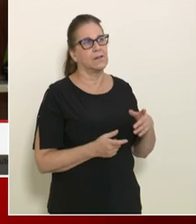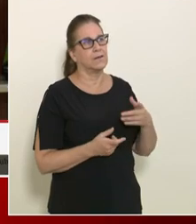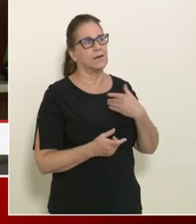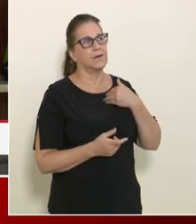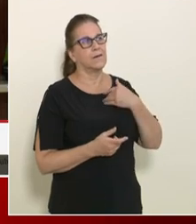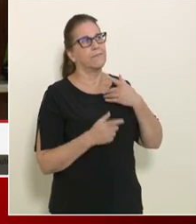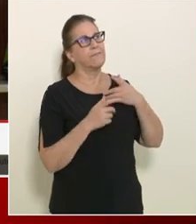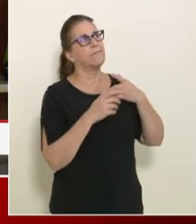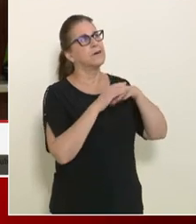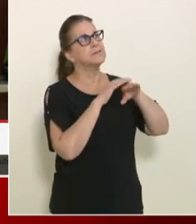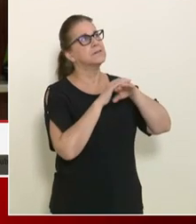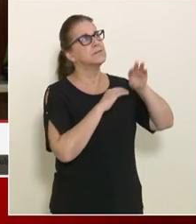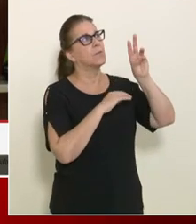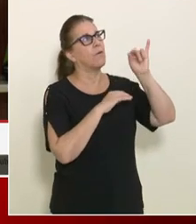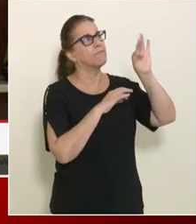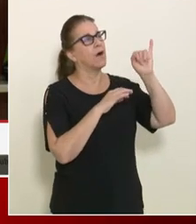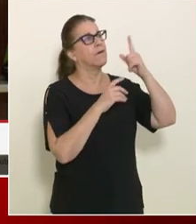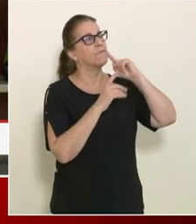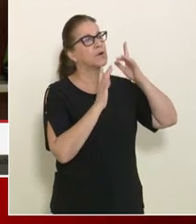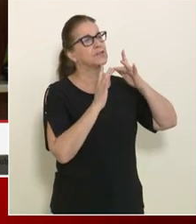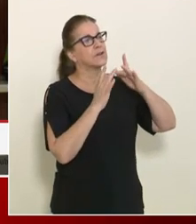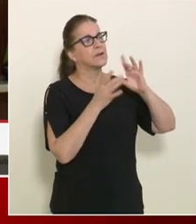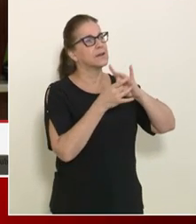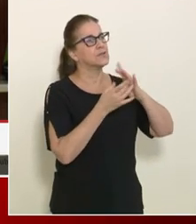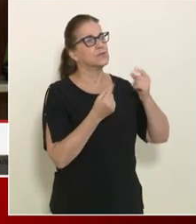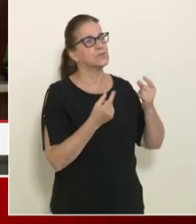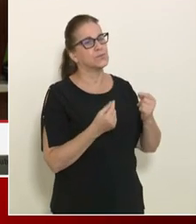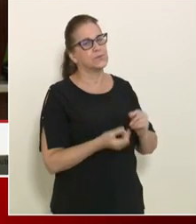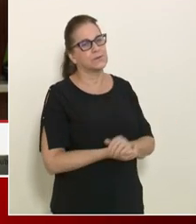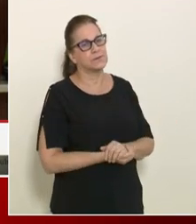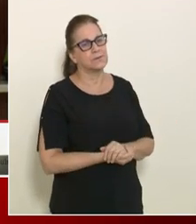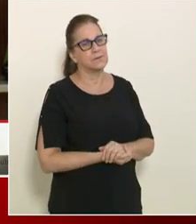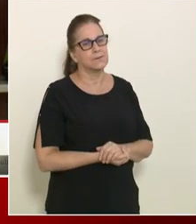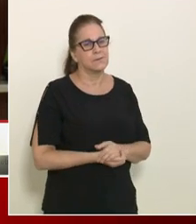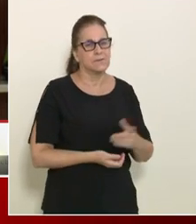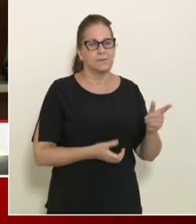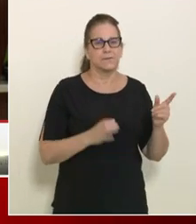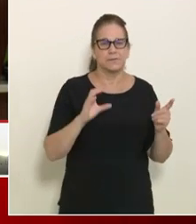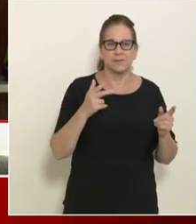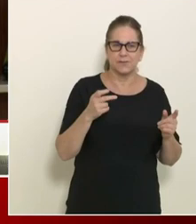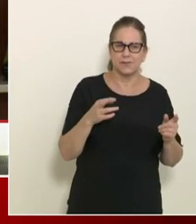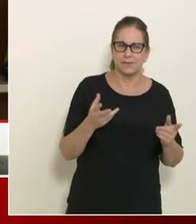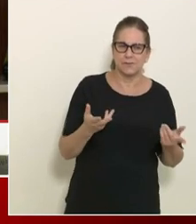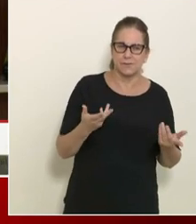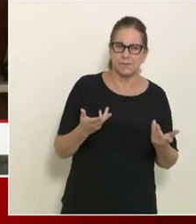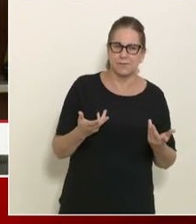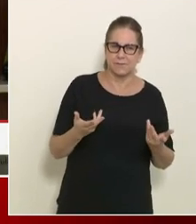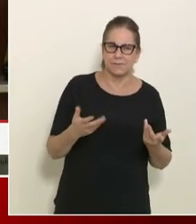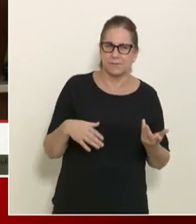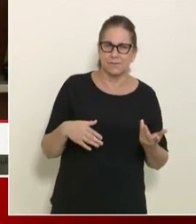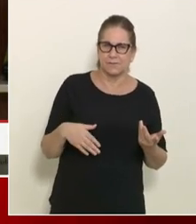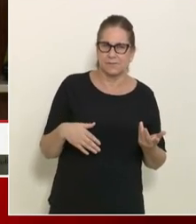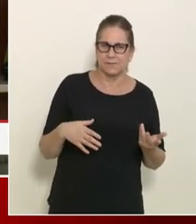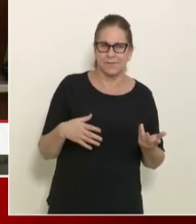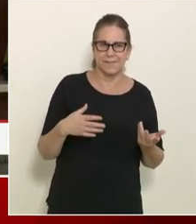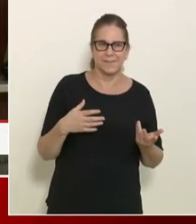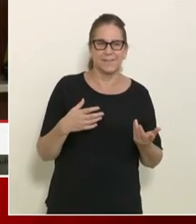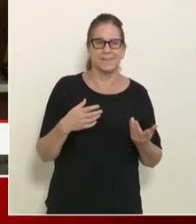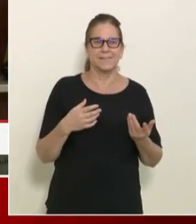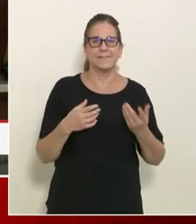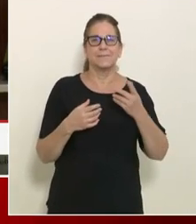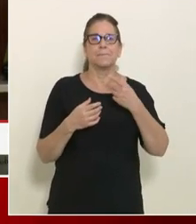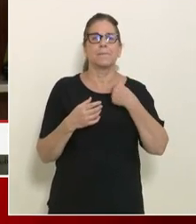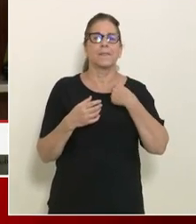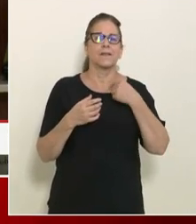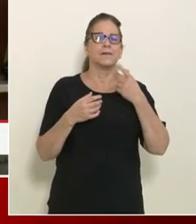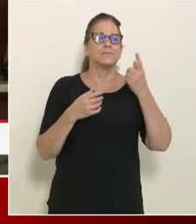like that? We haven't heard any challenges with the hotspot or the internet services that we provided